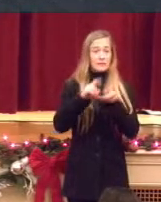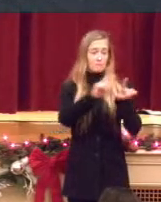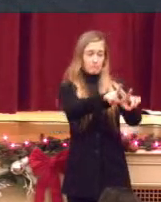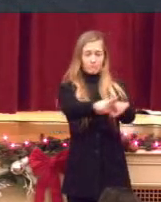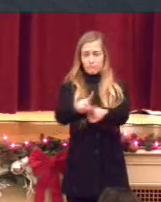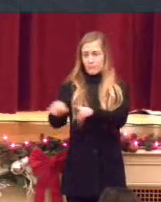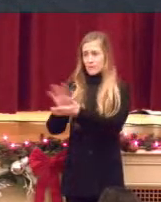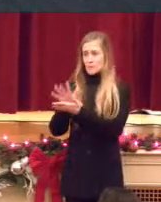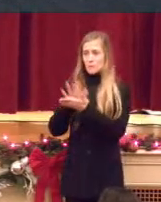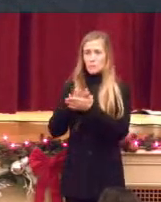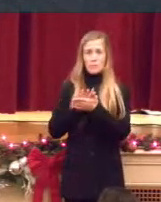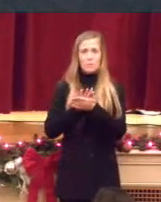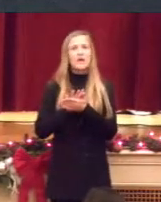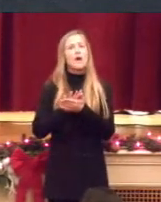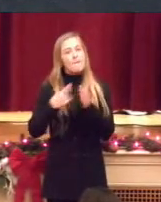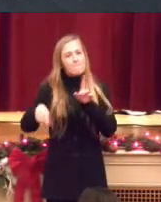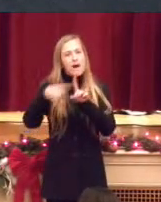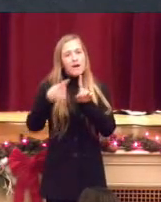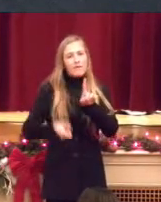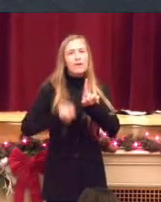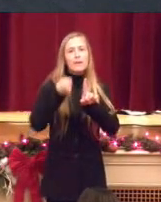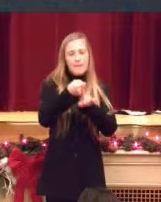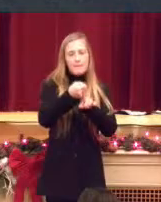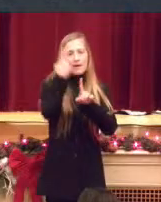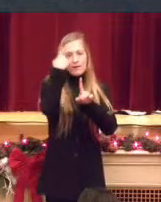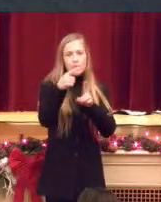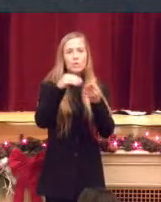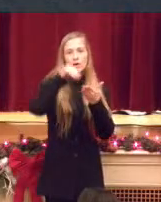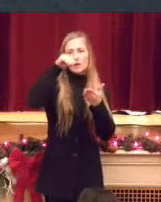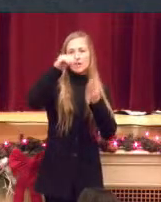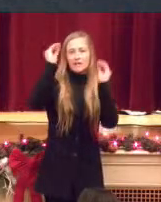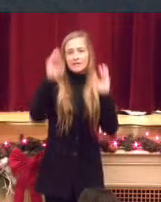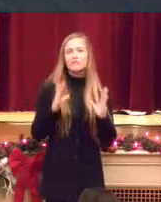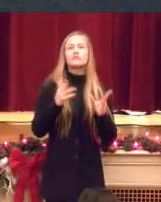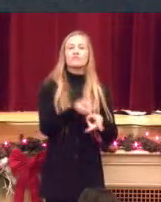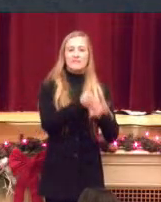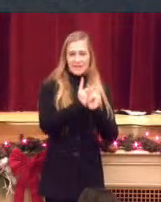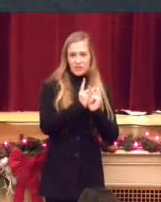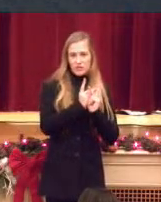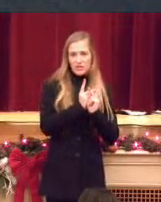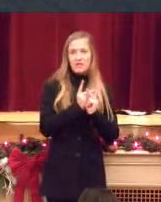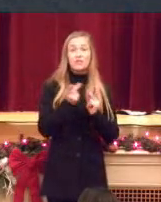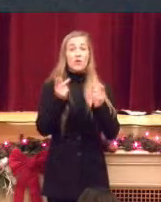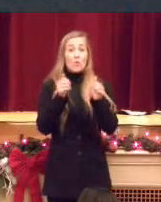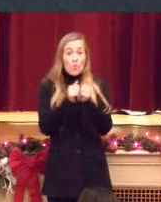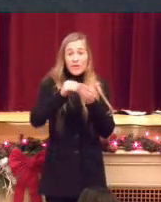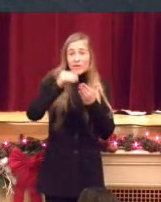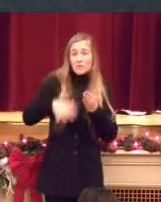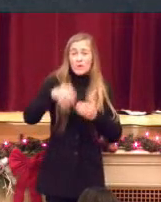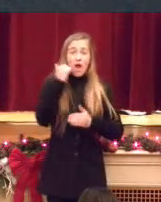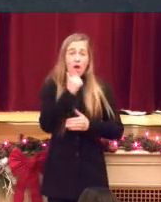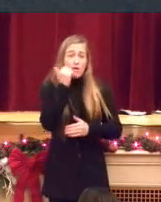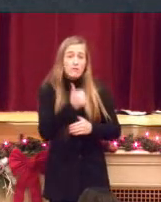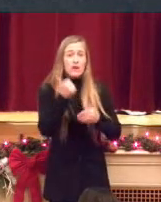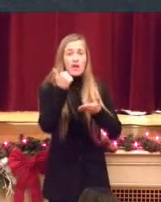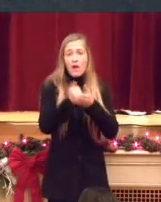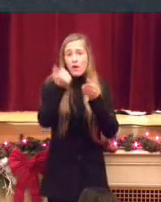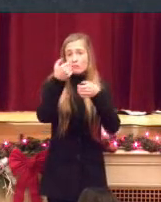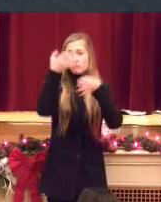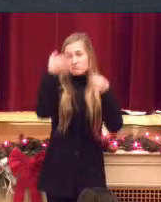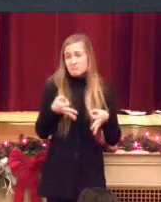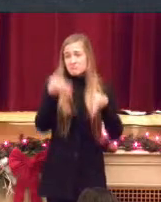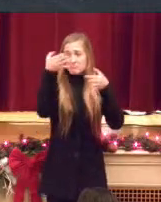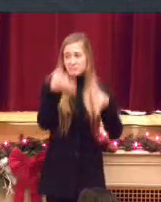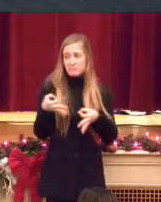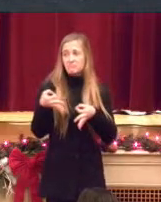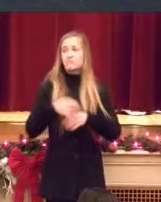on teacher retention, because you're empowering educators who are in front of students every day to help make decisions, and it's led to increased student